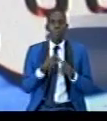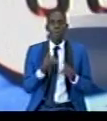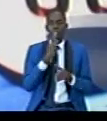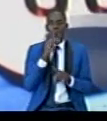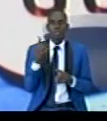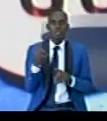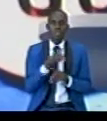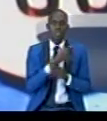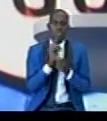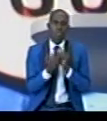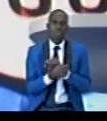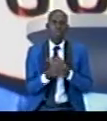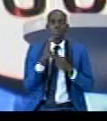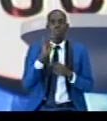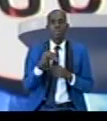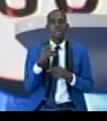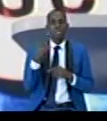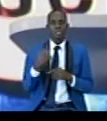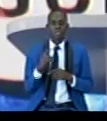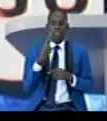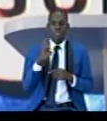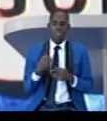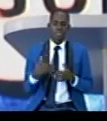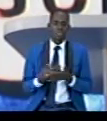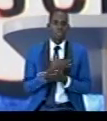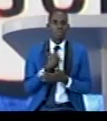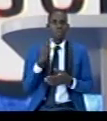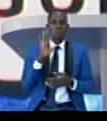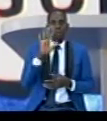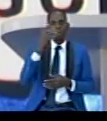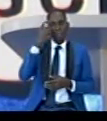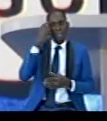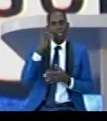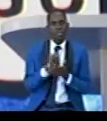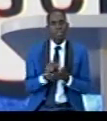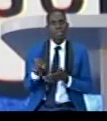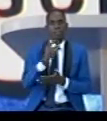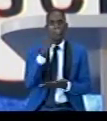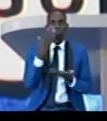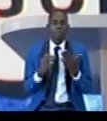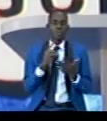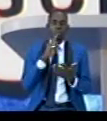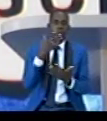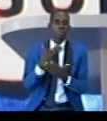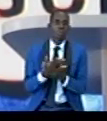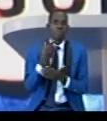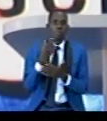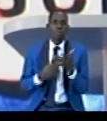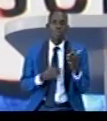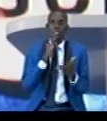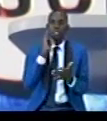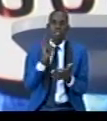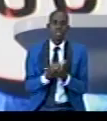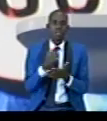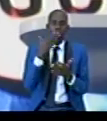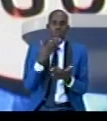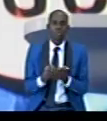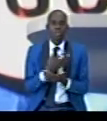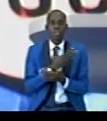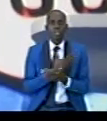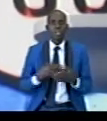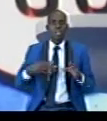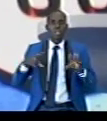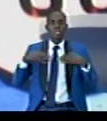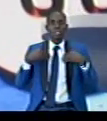transformed by the renewing of your mind, that ye may prove what is that good and